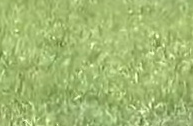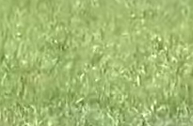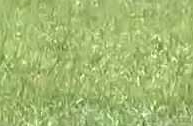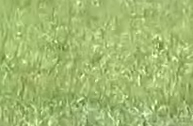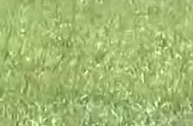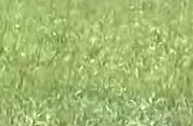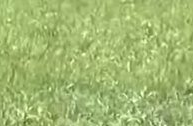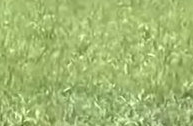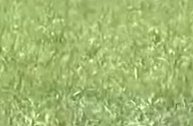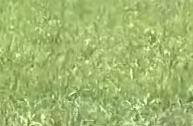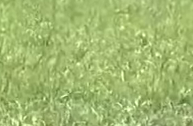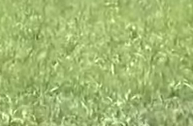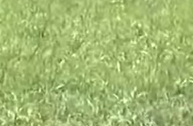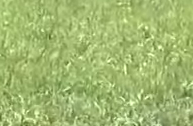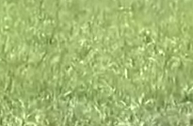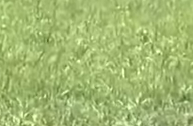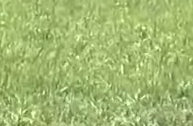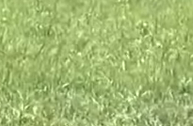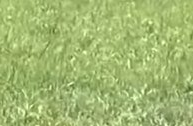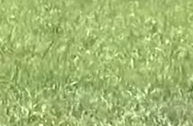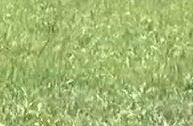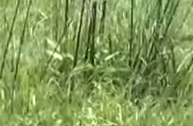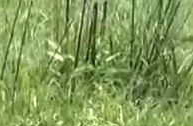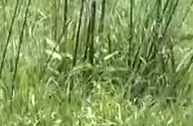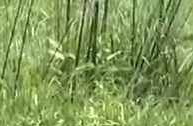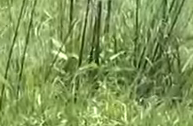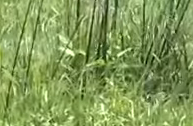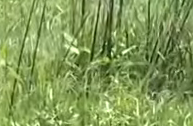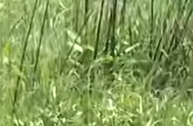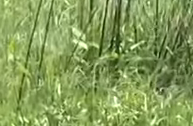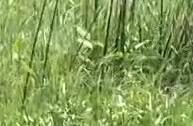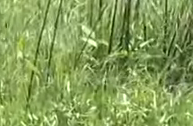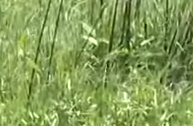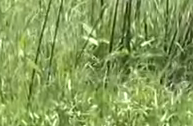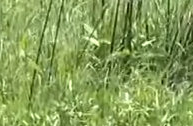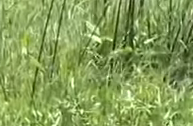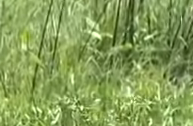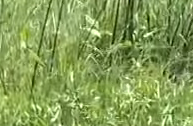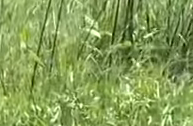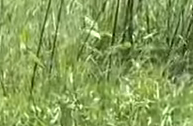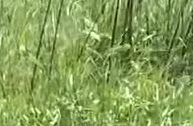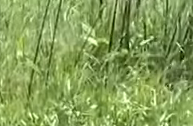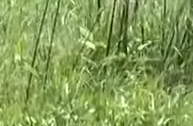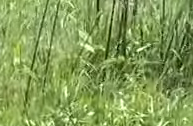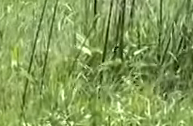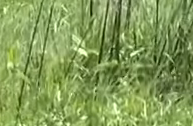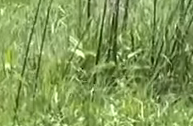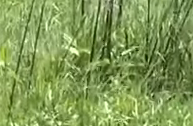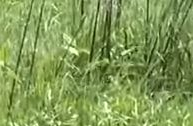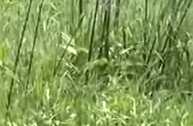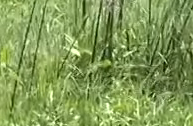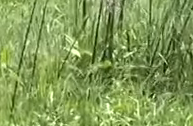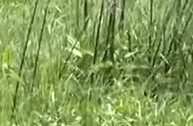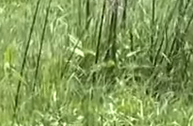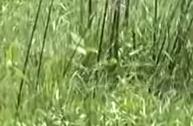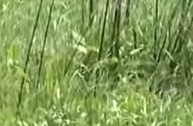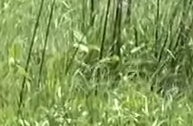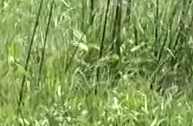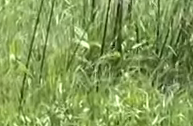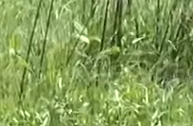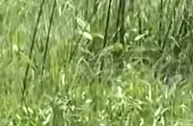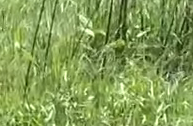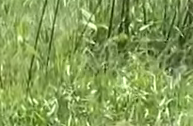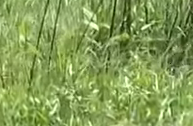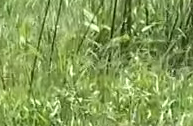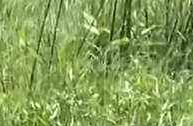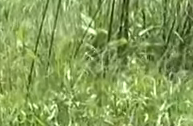The sight of elephants grazing against the backdrop of Mount Kilimanjaro is a scene that leaves an indelible mark on the hearts of